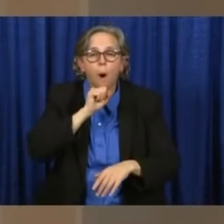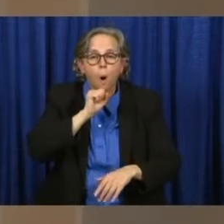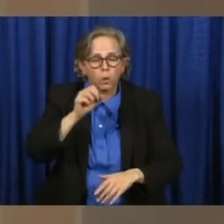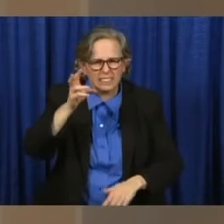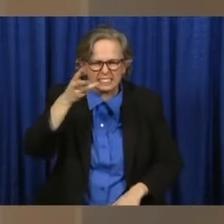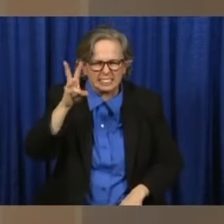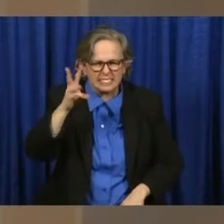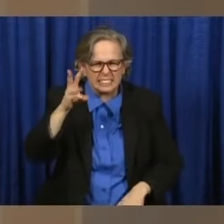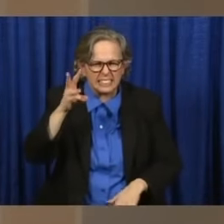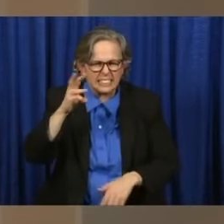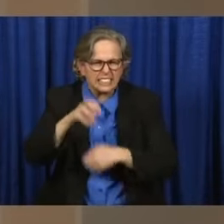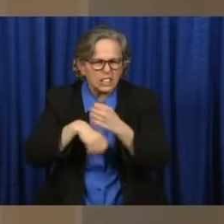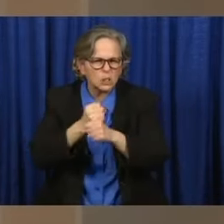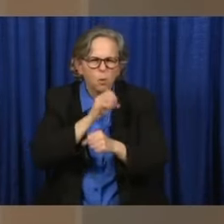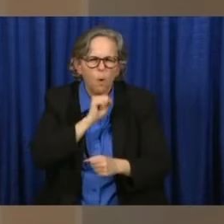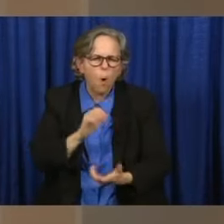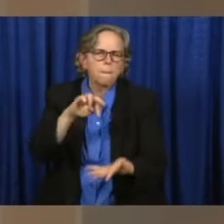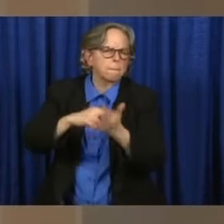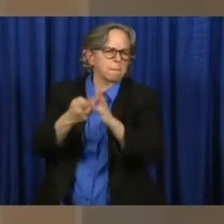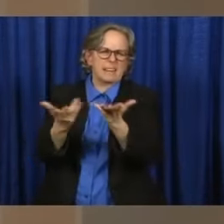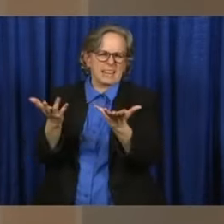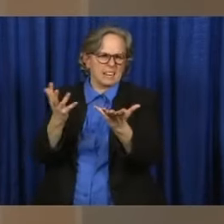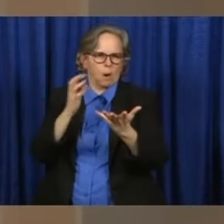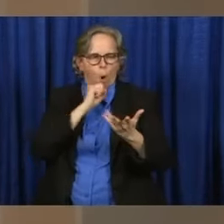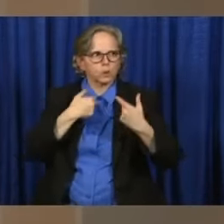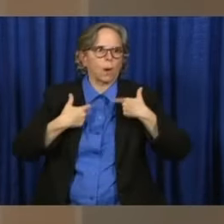right. Remember, the number is